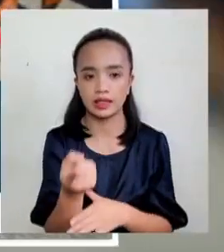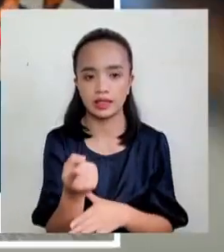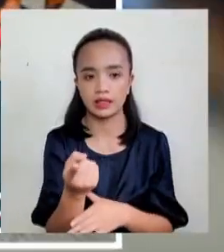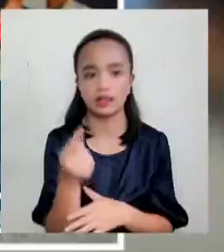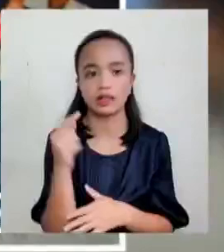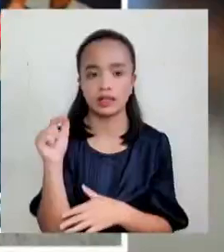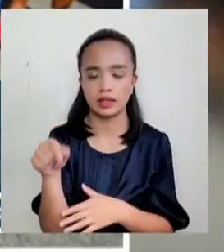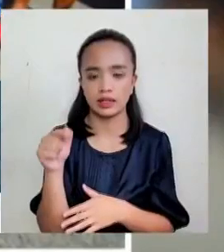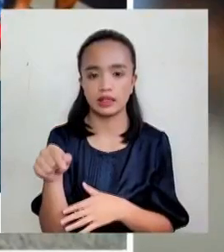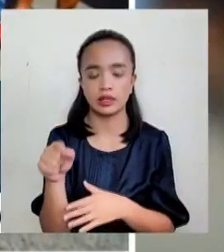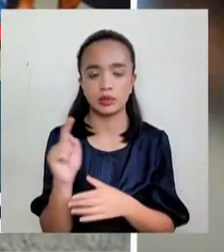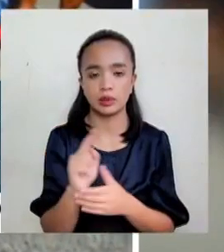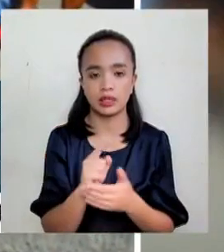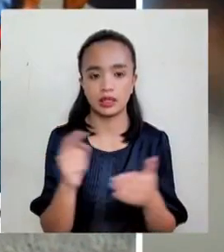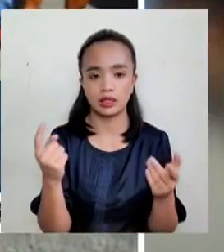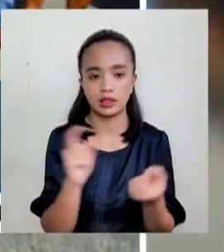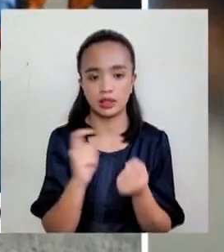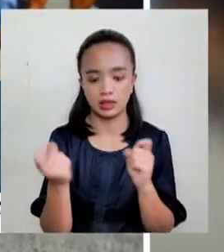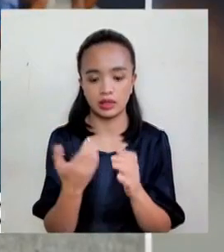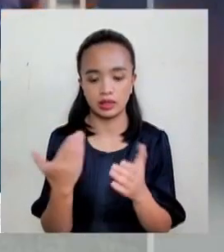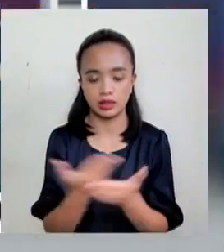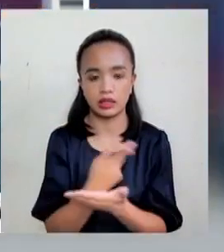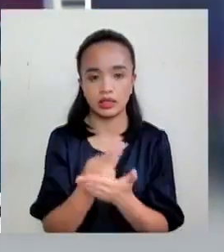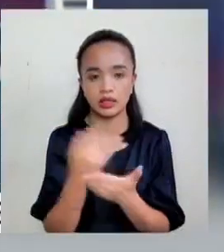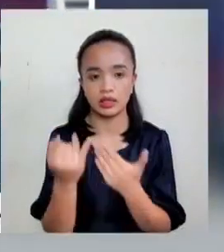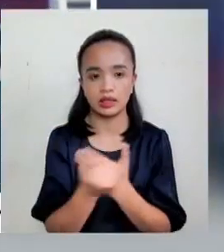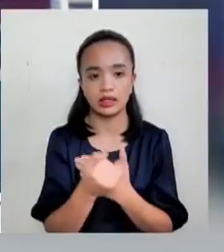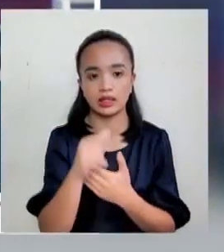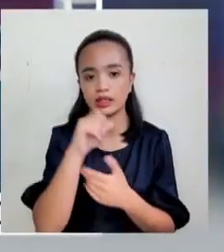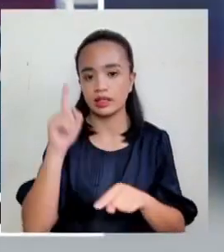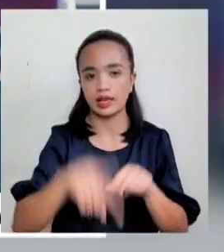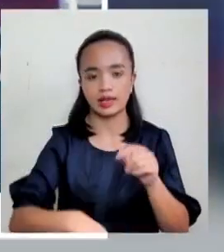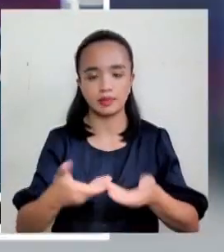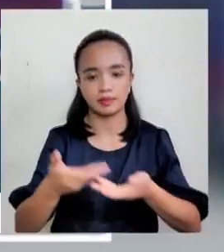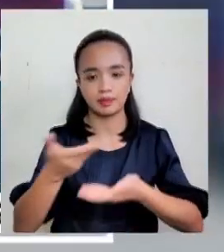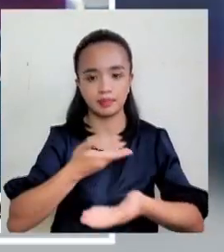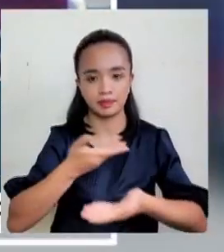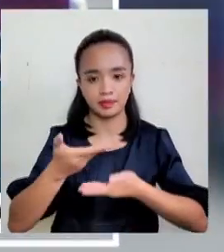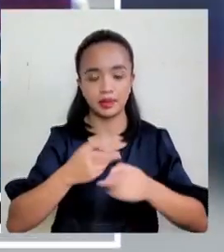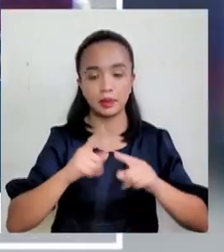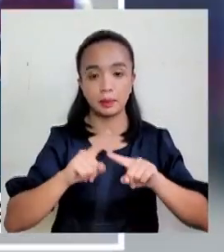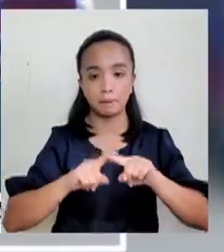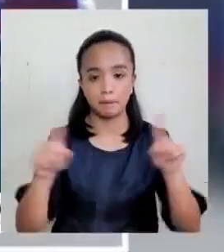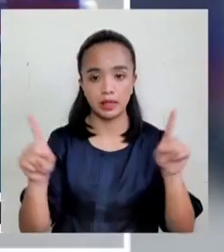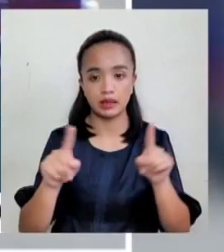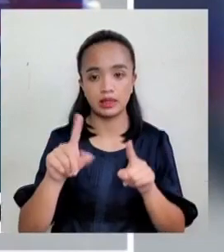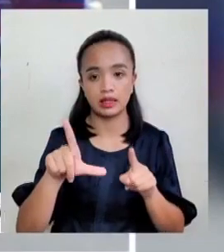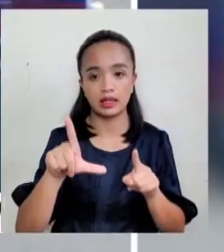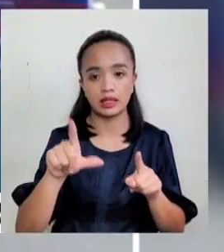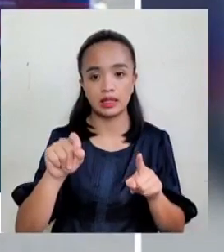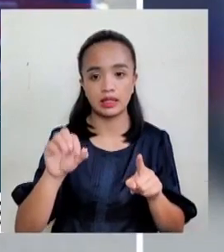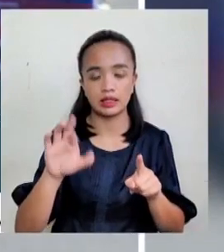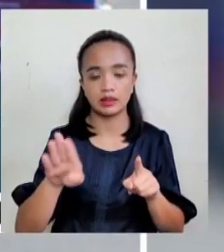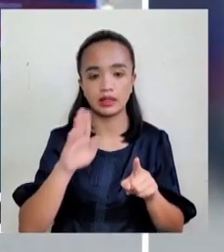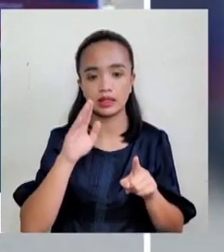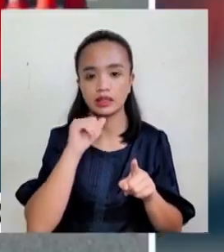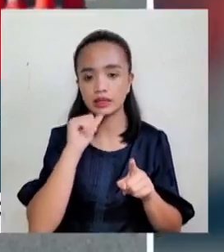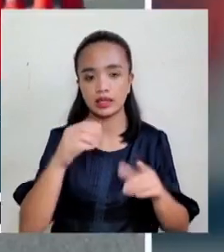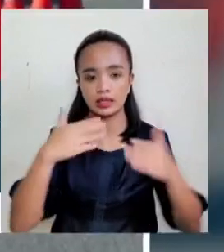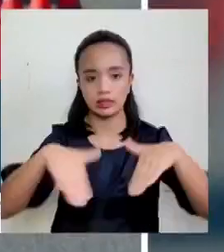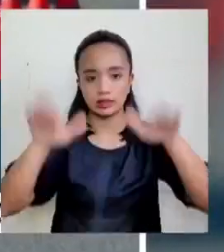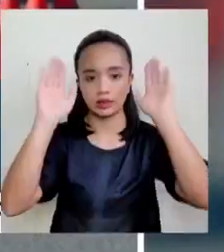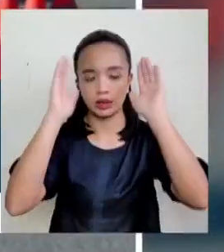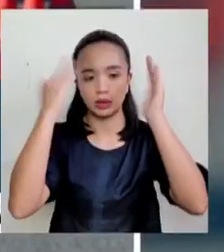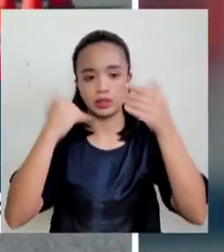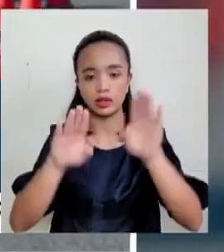of the modernization project is non-negotiable. However, LTFRB said they're not giving up hope, as they are opening their